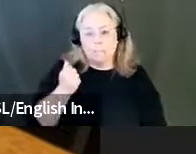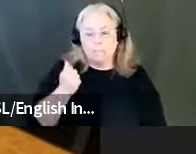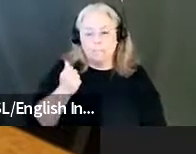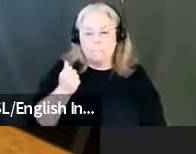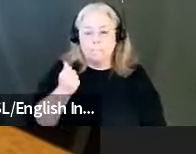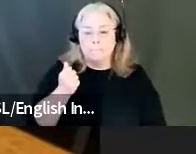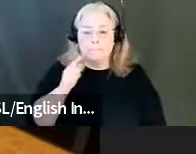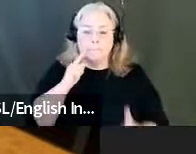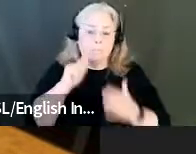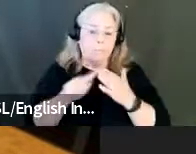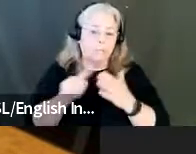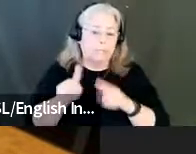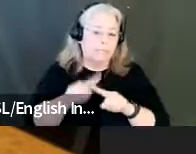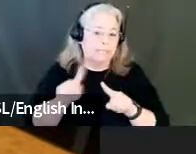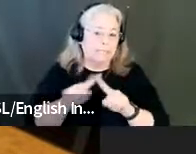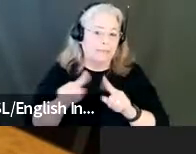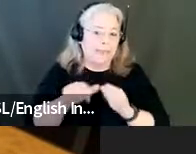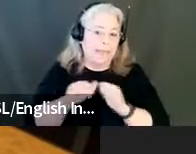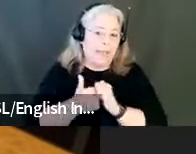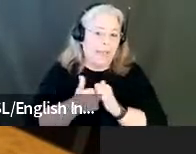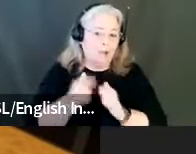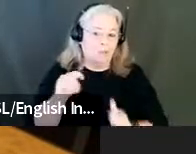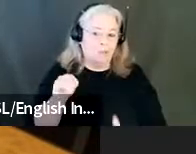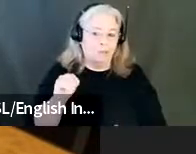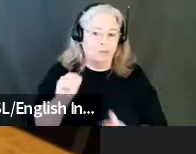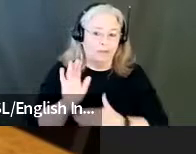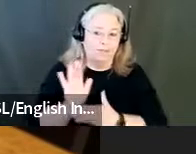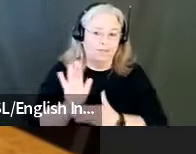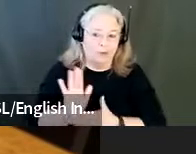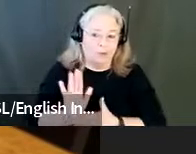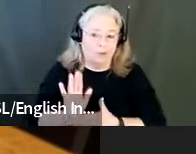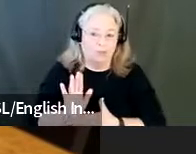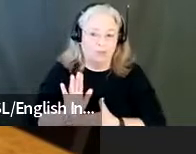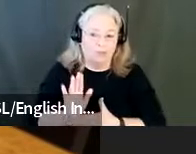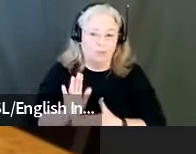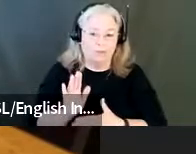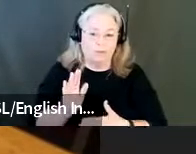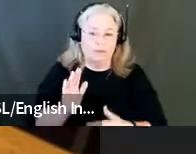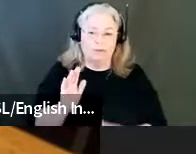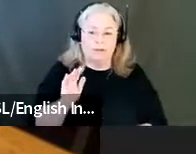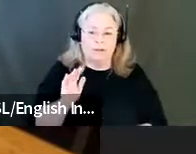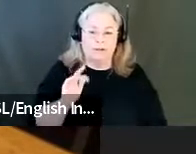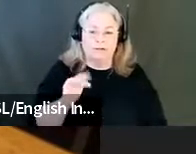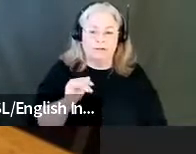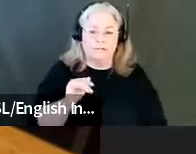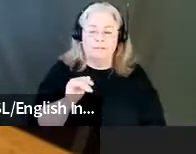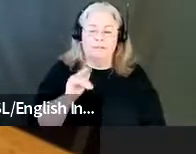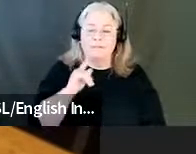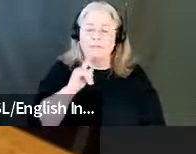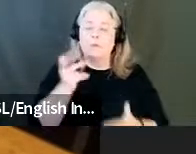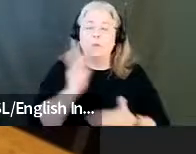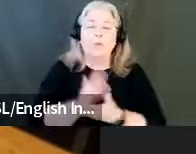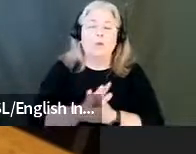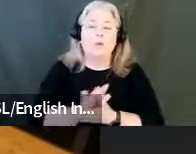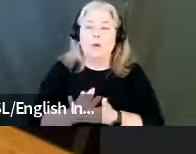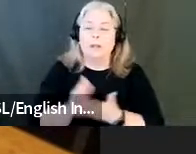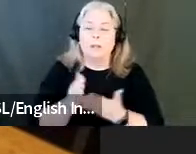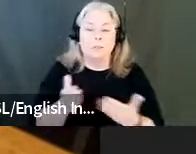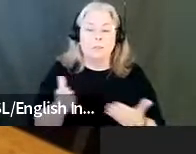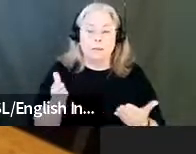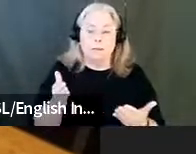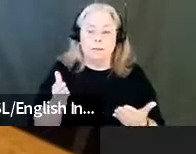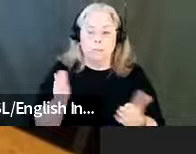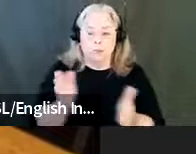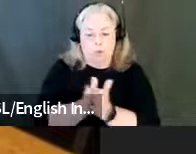out all of the different how-to videos that are on that. The nice thing about